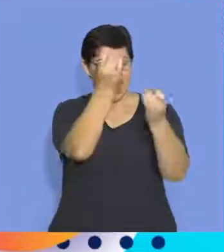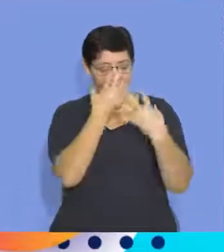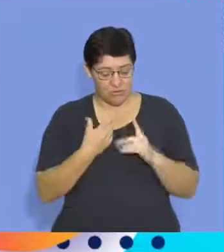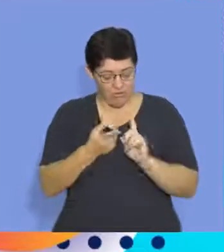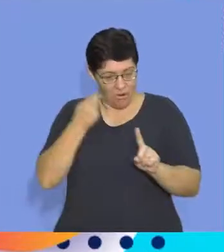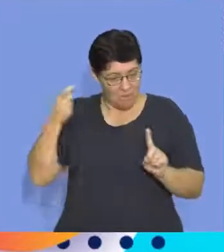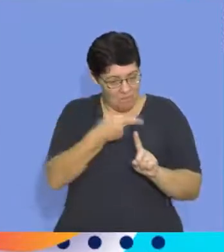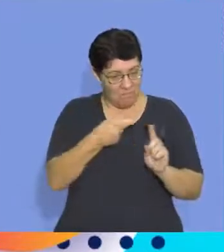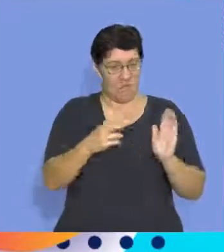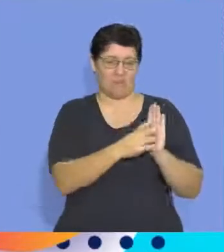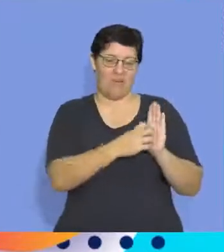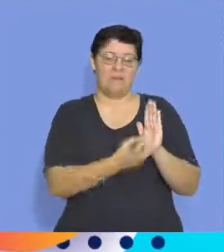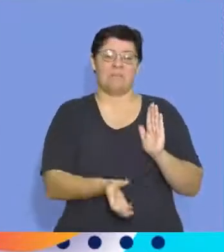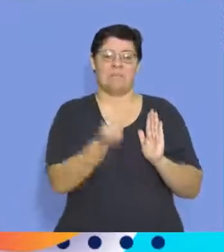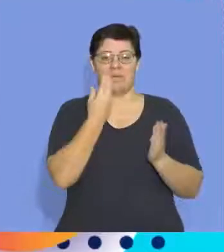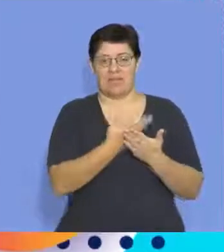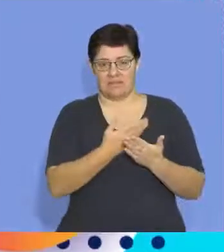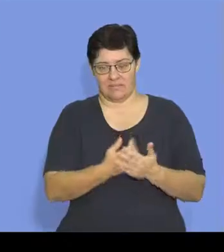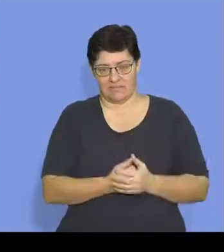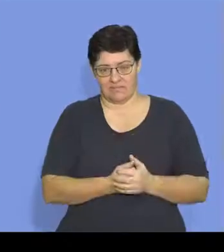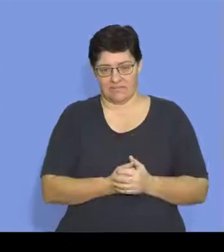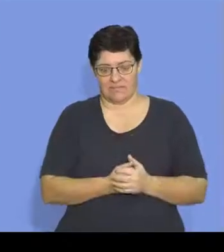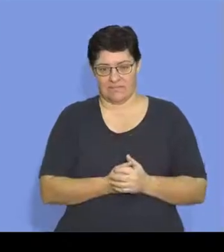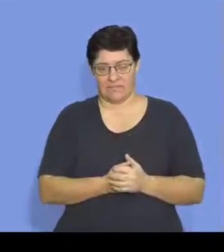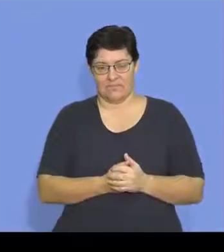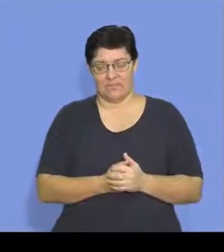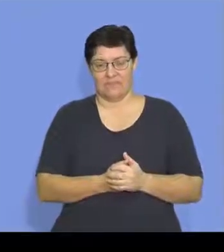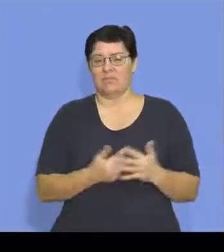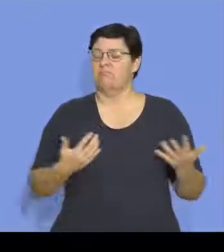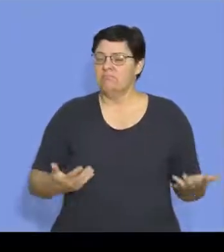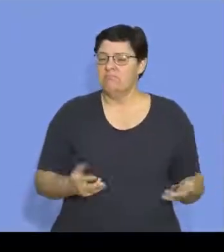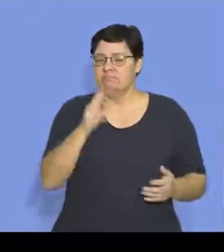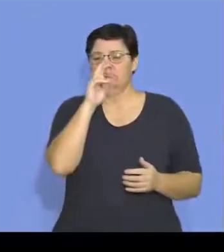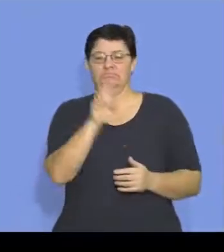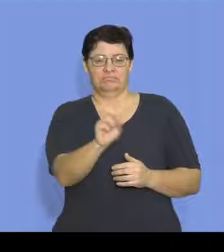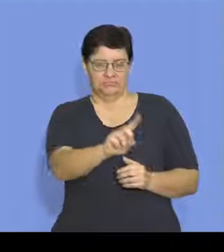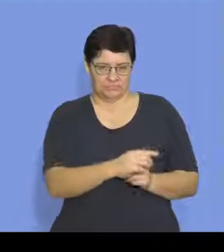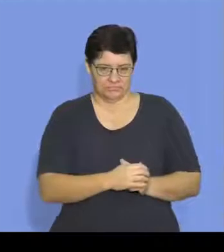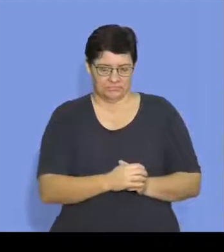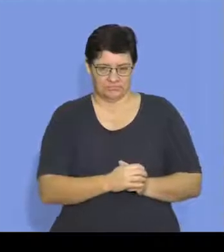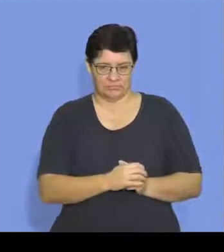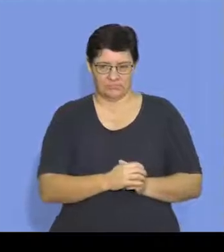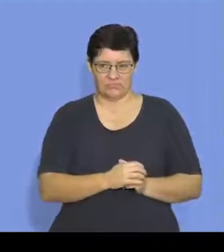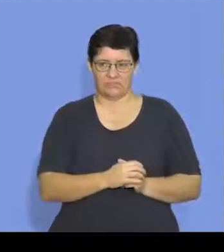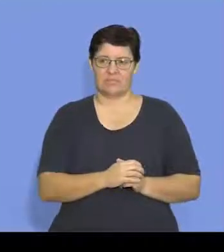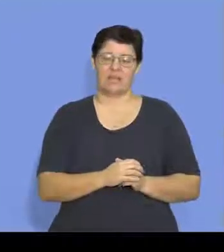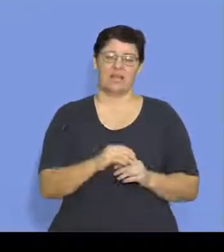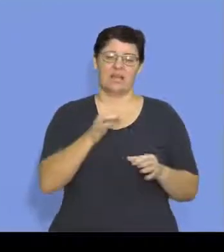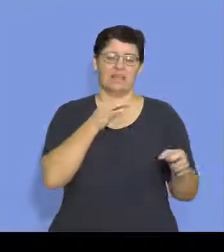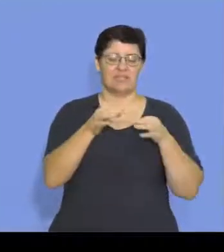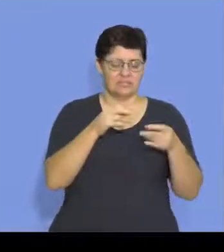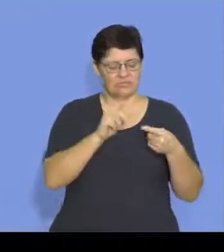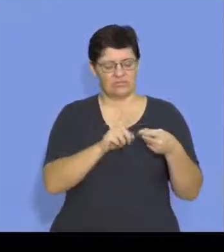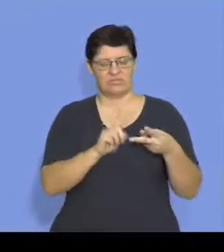from the graphs, okay? So, we've looked at, through the series so far, definitions,